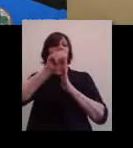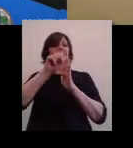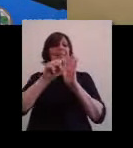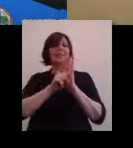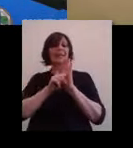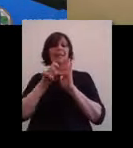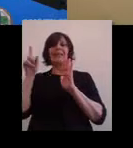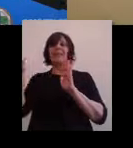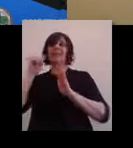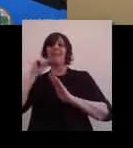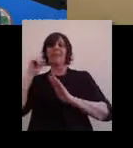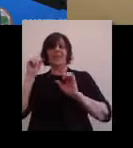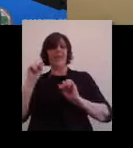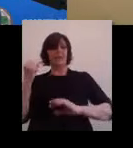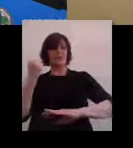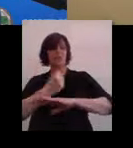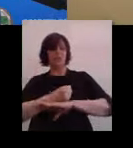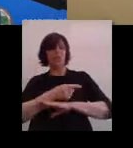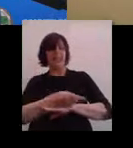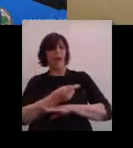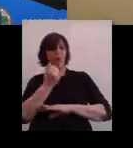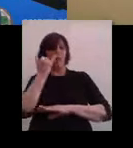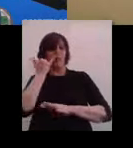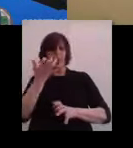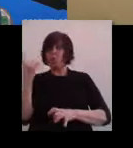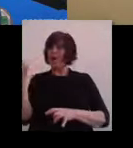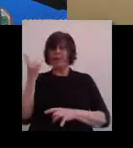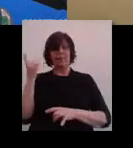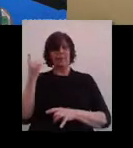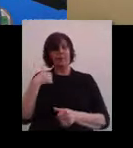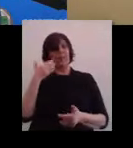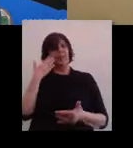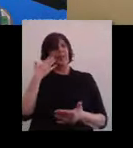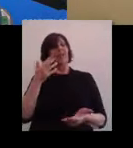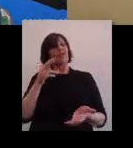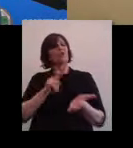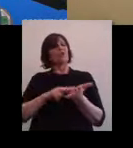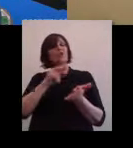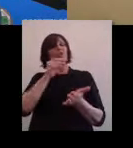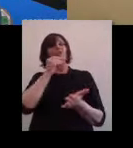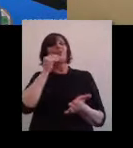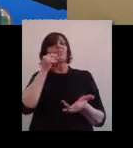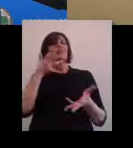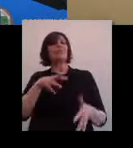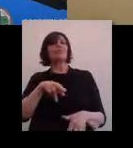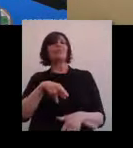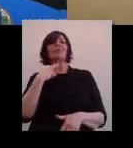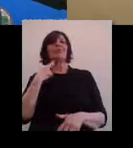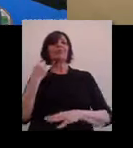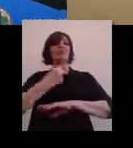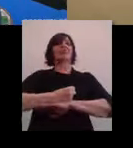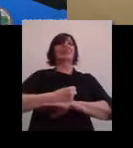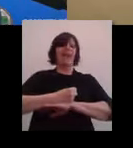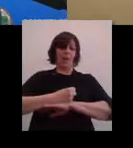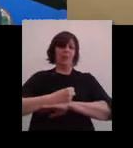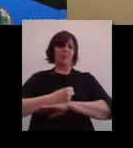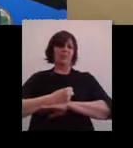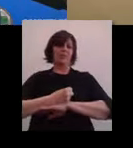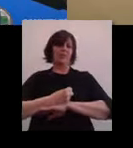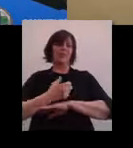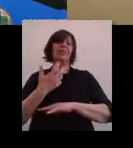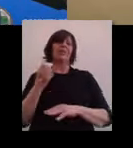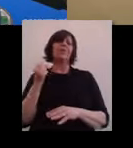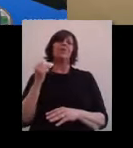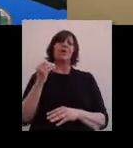so choose. I don't know any nursing home that would want to risk being shut down. We need them in service, but if they're not providing